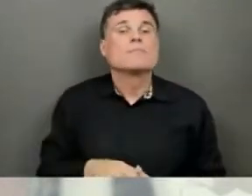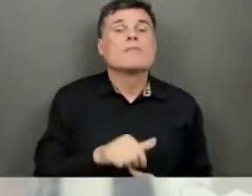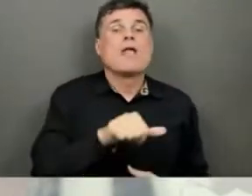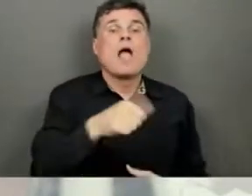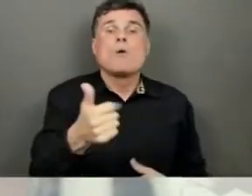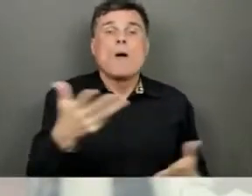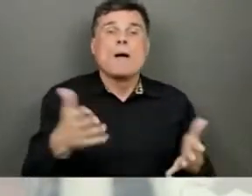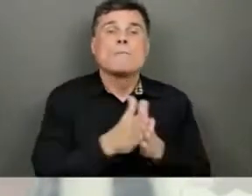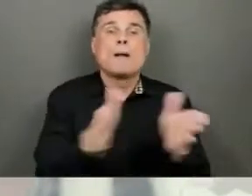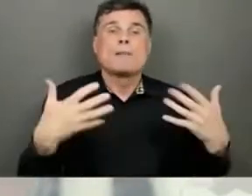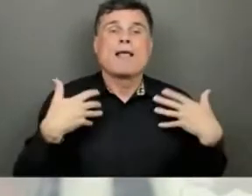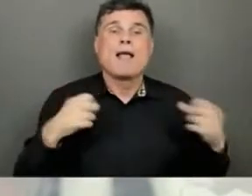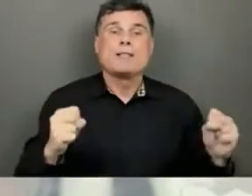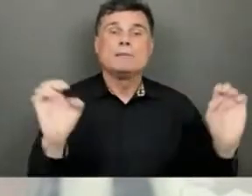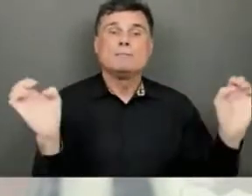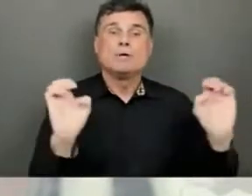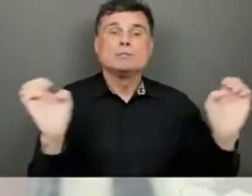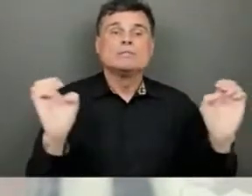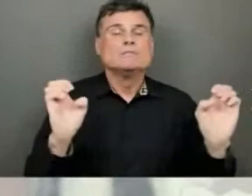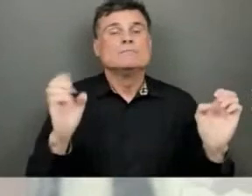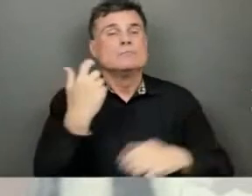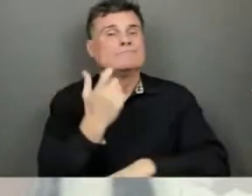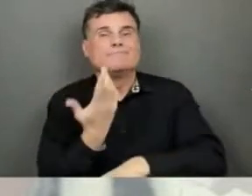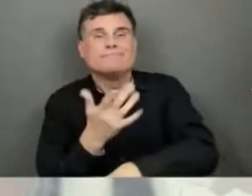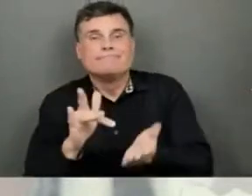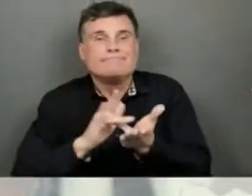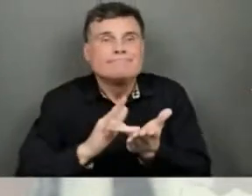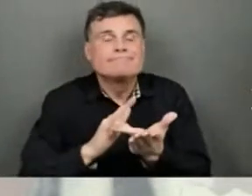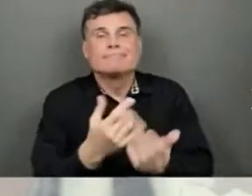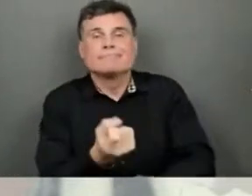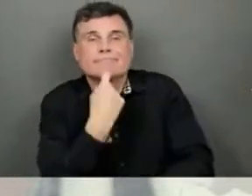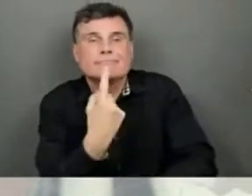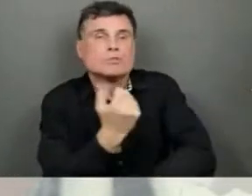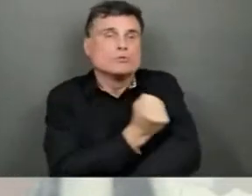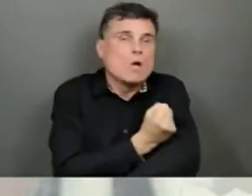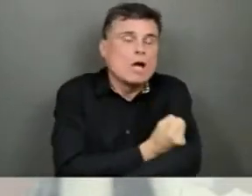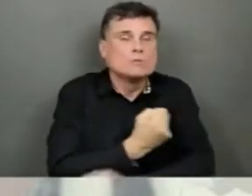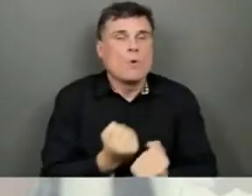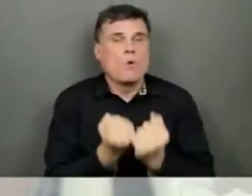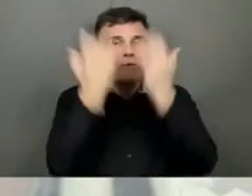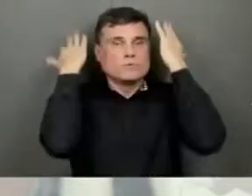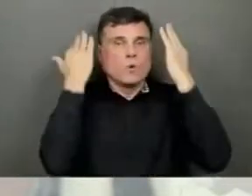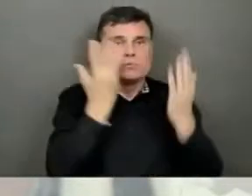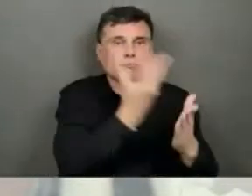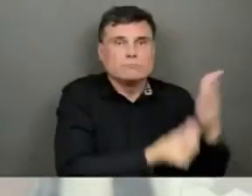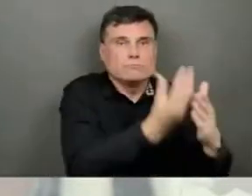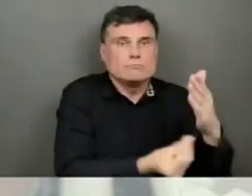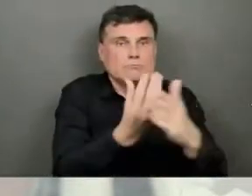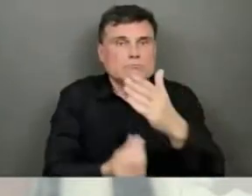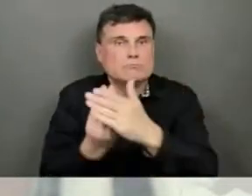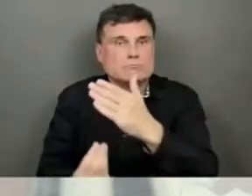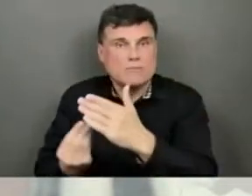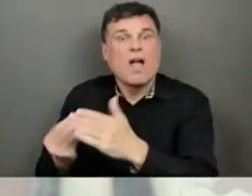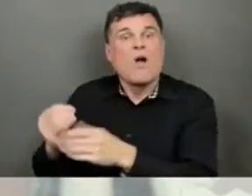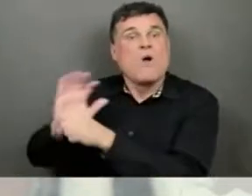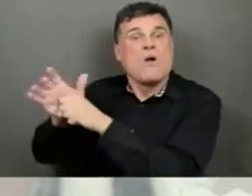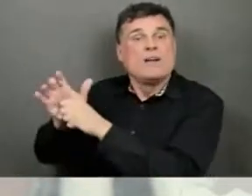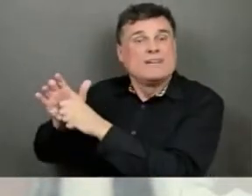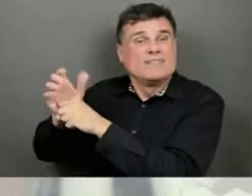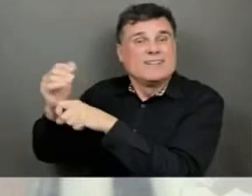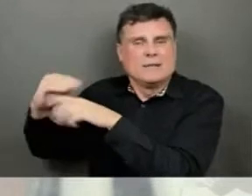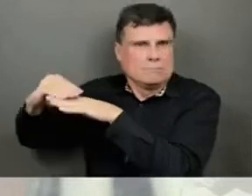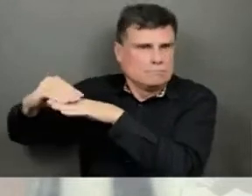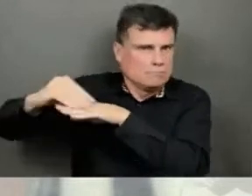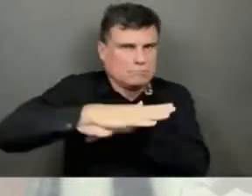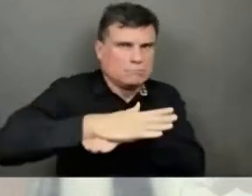health emergency that was greatly impacted by the fact of COVID-19 in BC. All